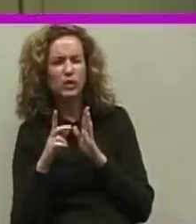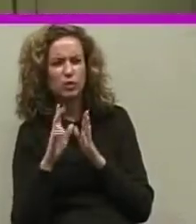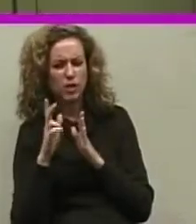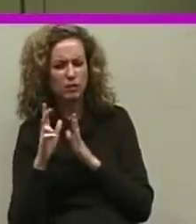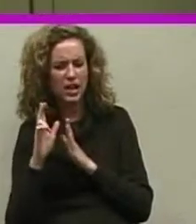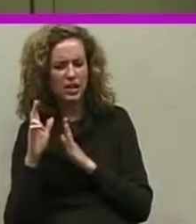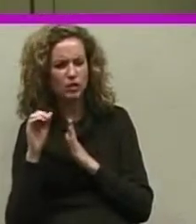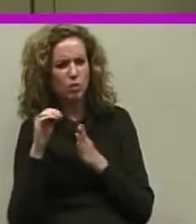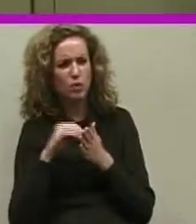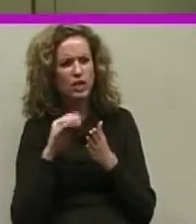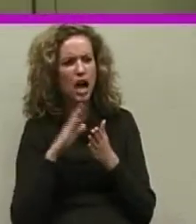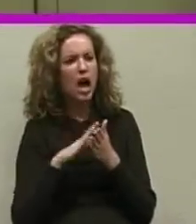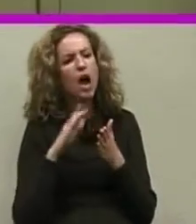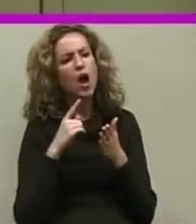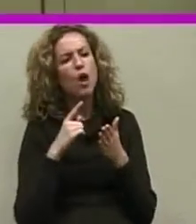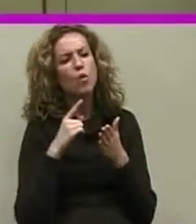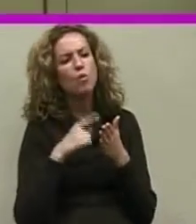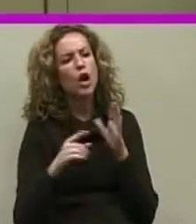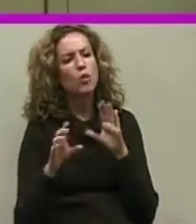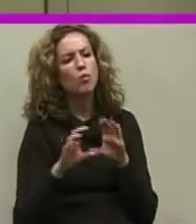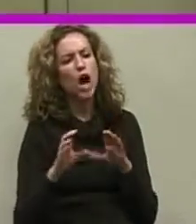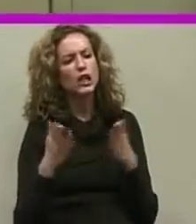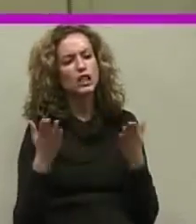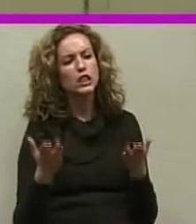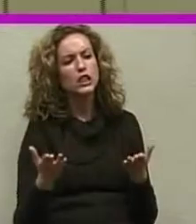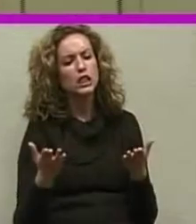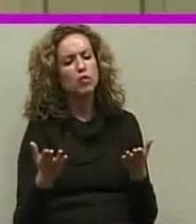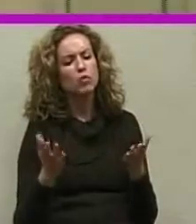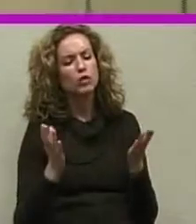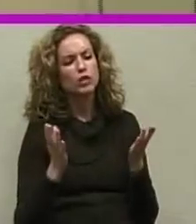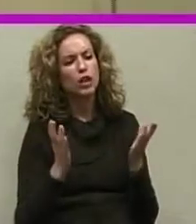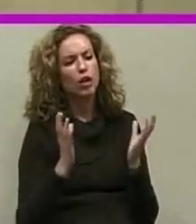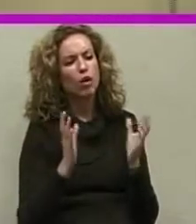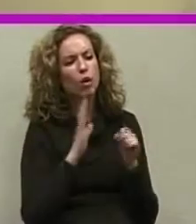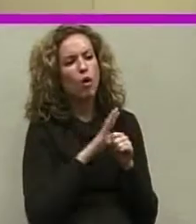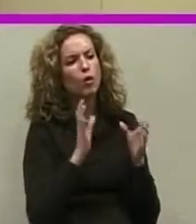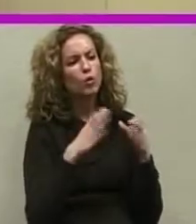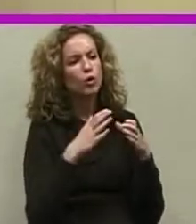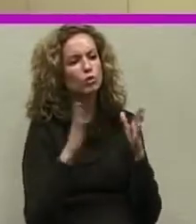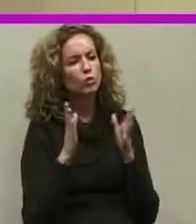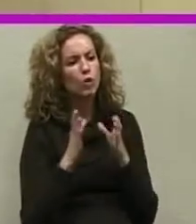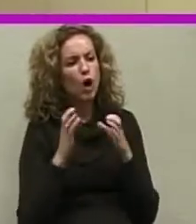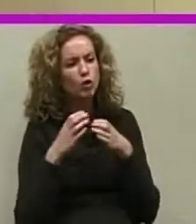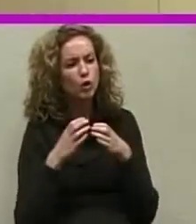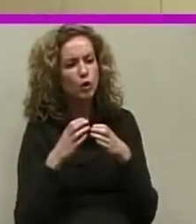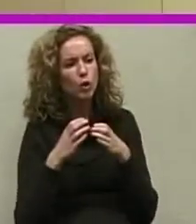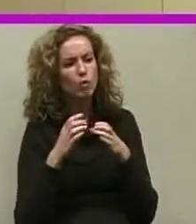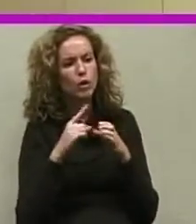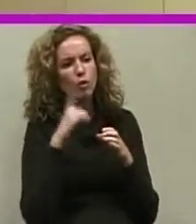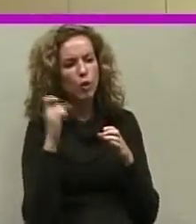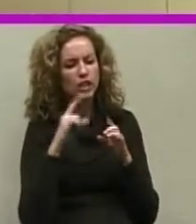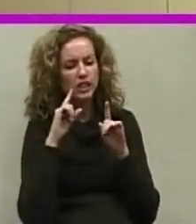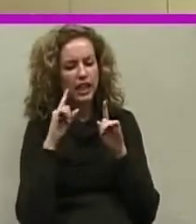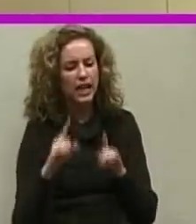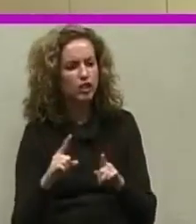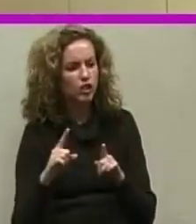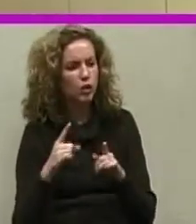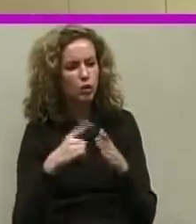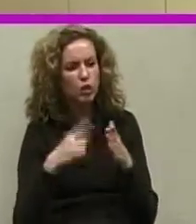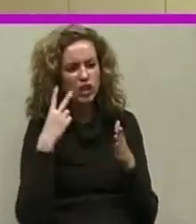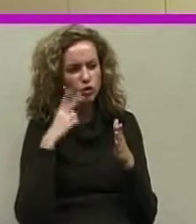just put down what it was, whether it was whole group, small group, question answer. What do you see as you look down that?